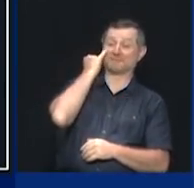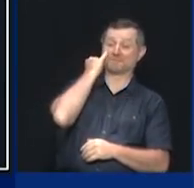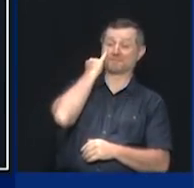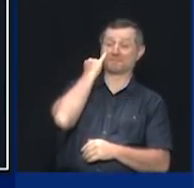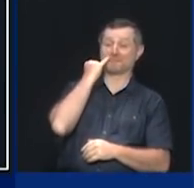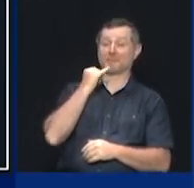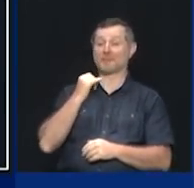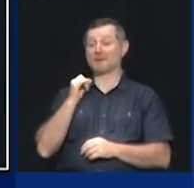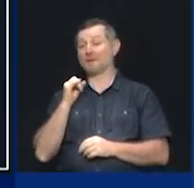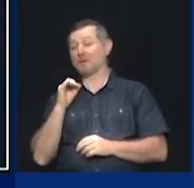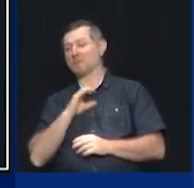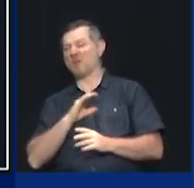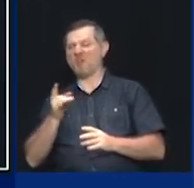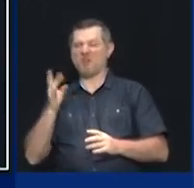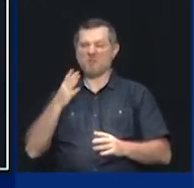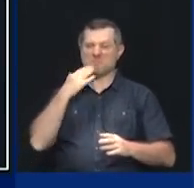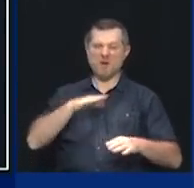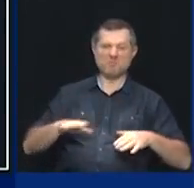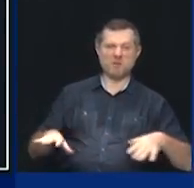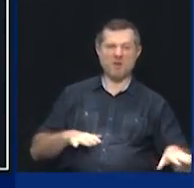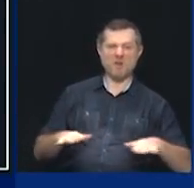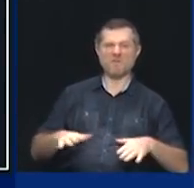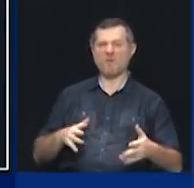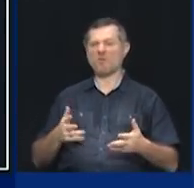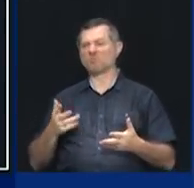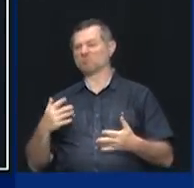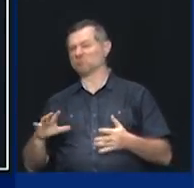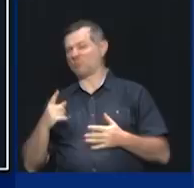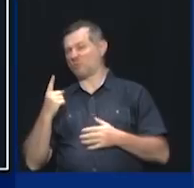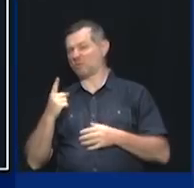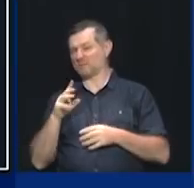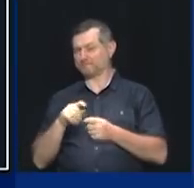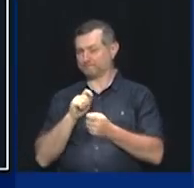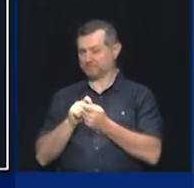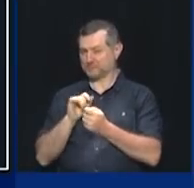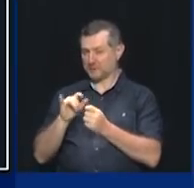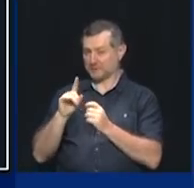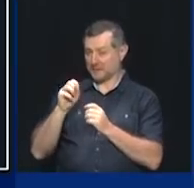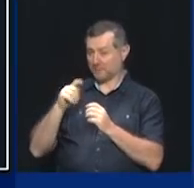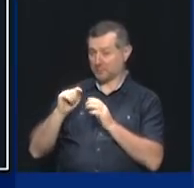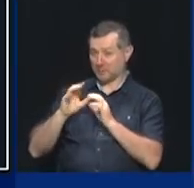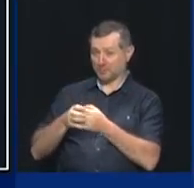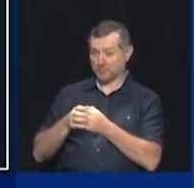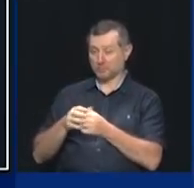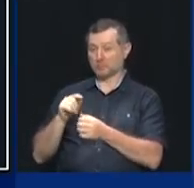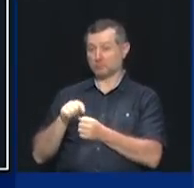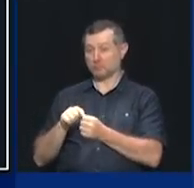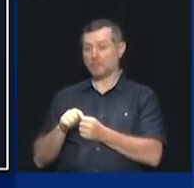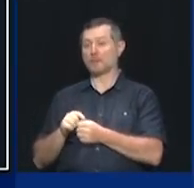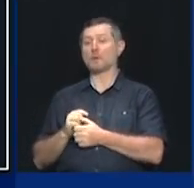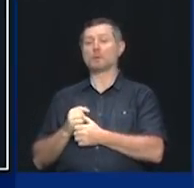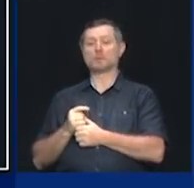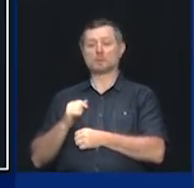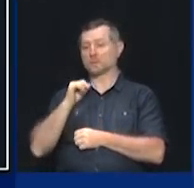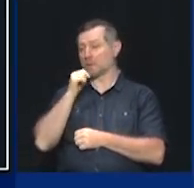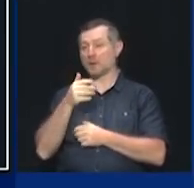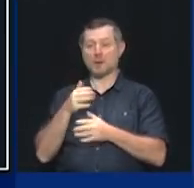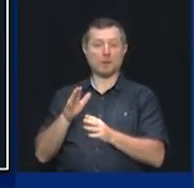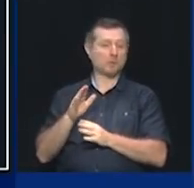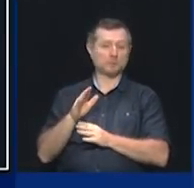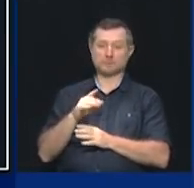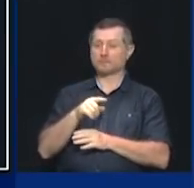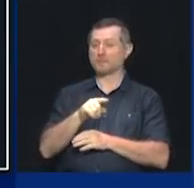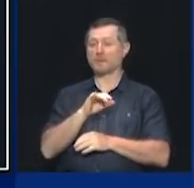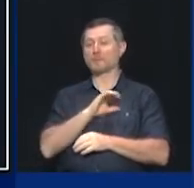misconduct in one police department, we have to stop the shell game of where